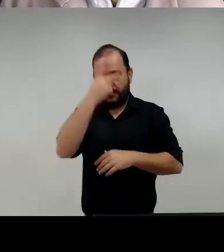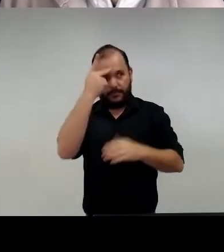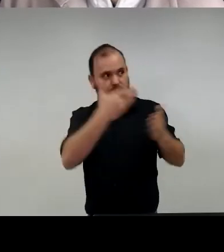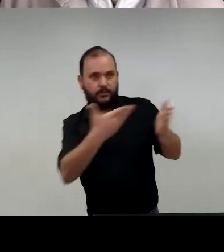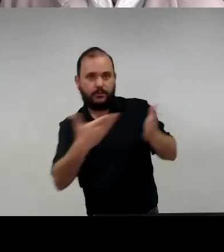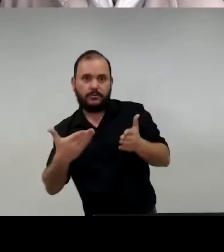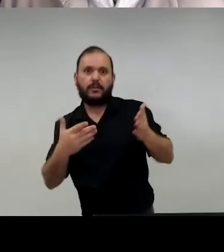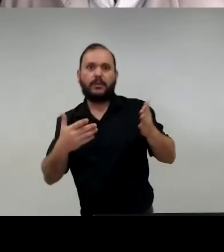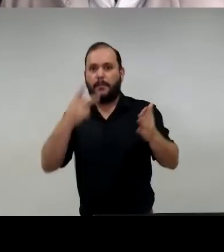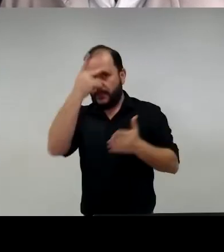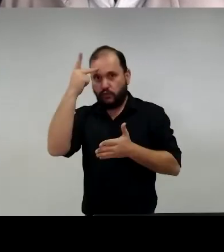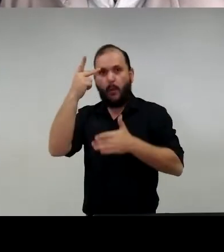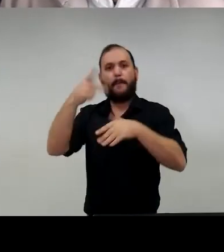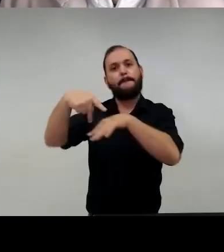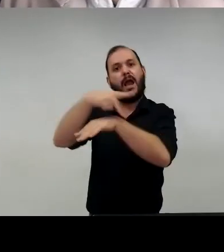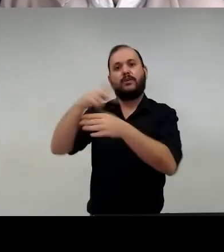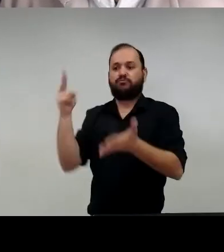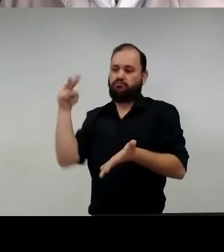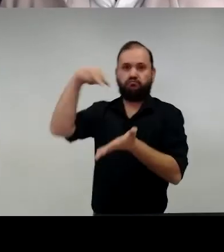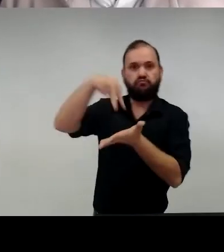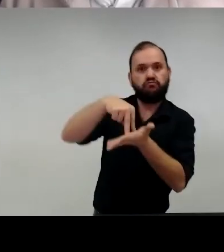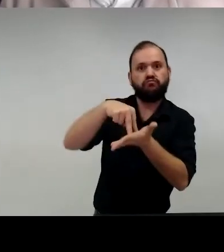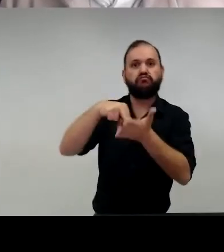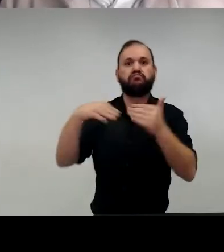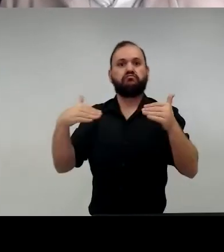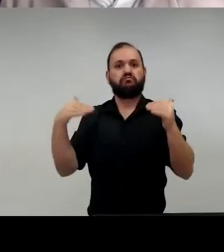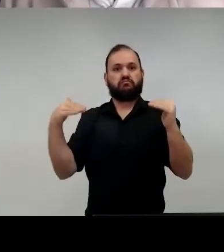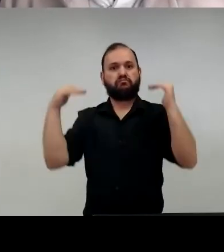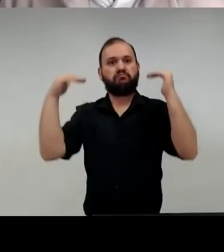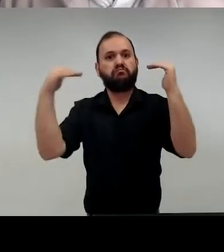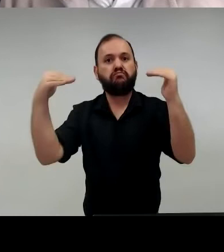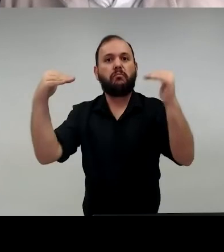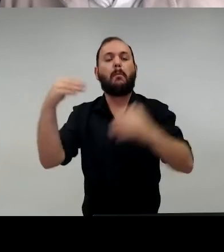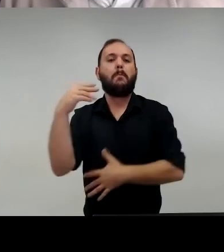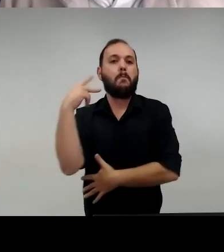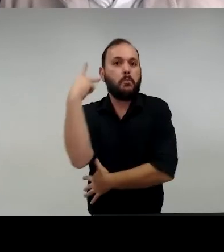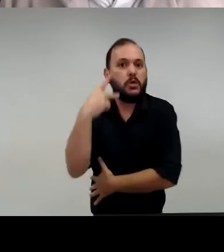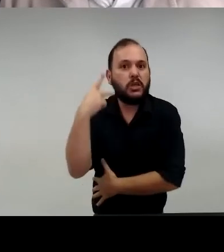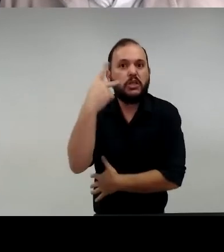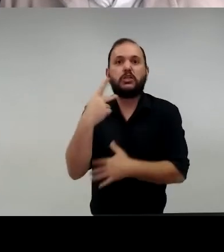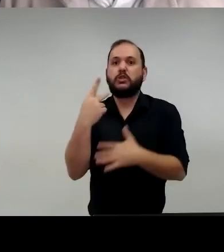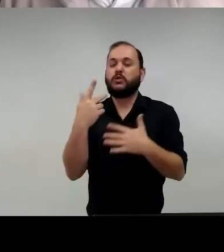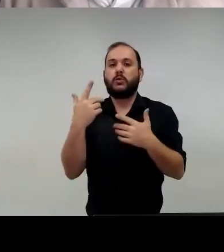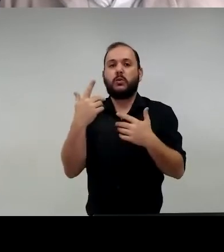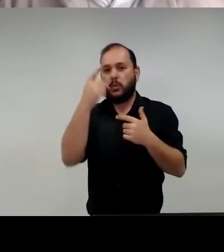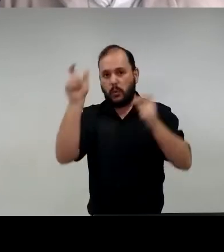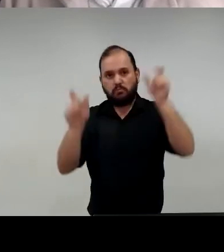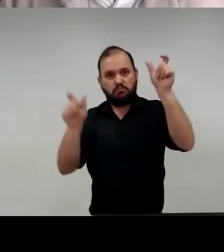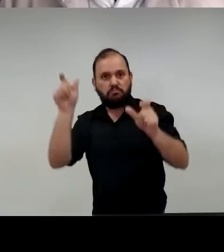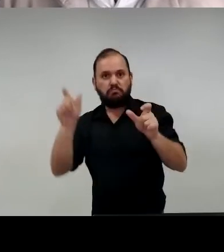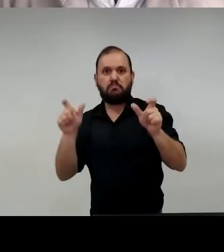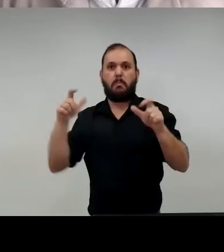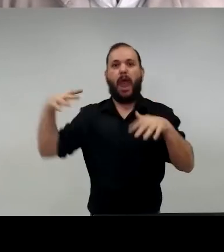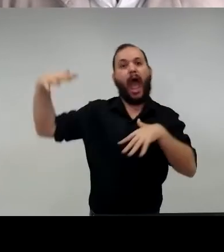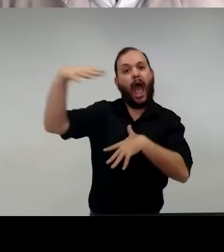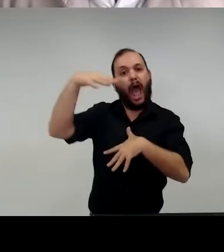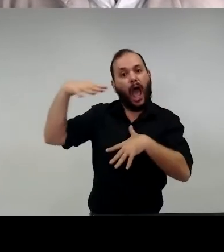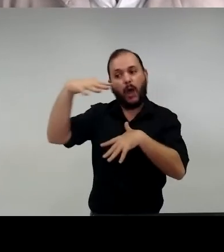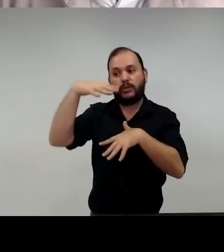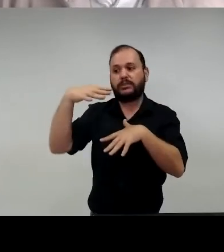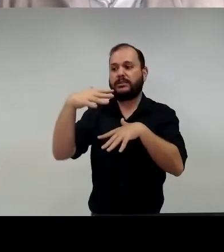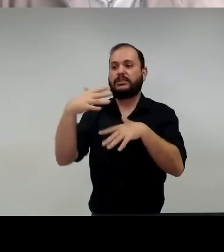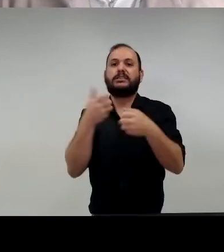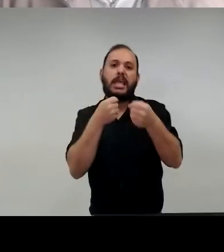and interviews, press conferences, and in some countries, for instance, in Japan, there